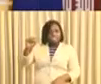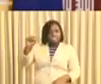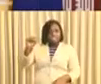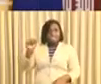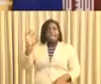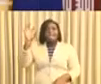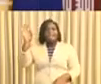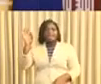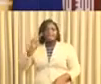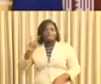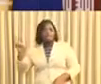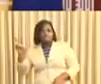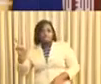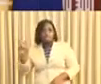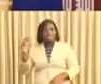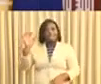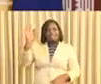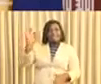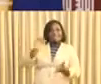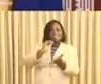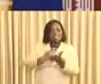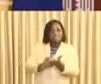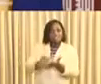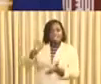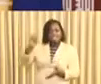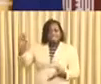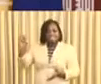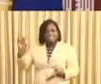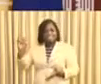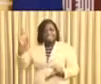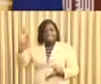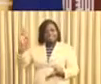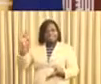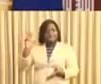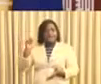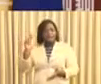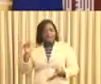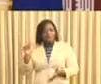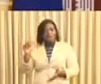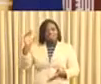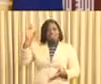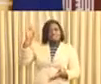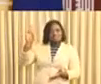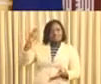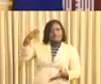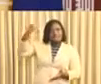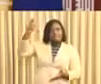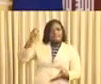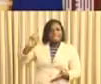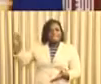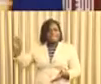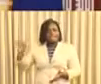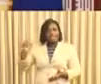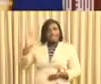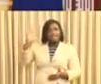Eastern, 7 in Greater Accra, 7 in Upper East, 5 in Northern, 5 in Oti, 5 in